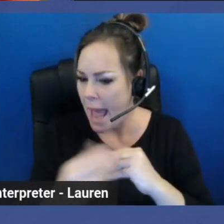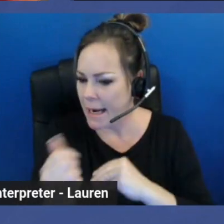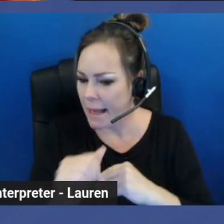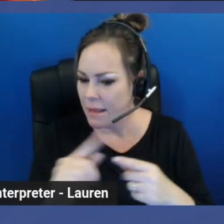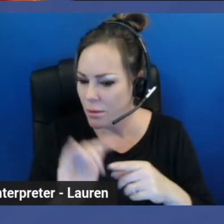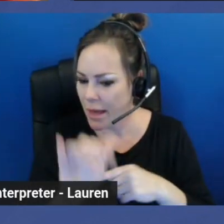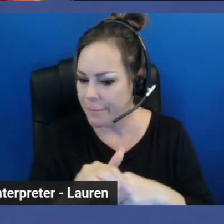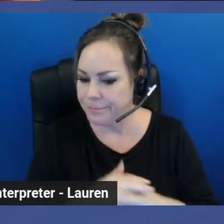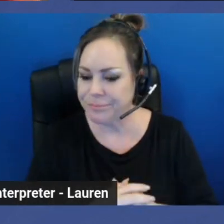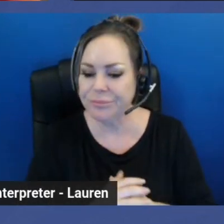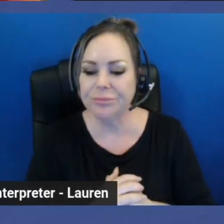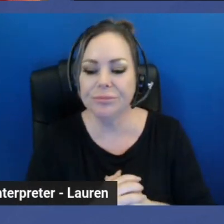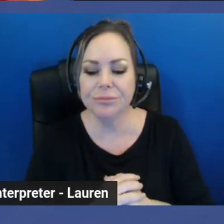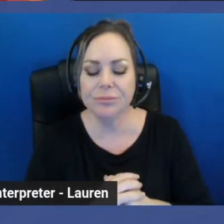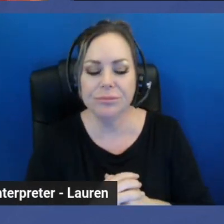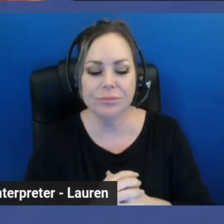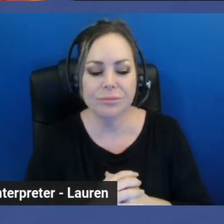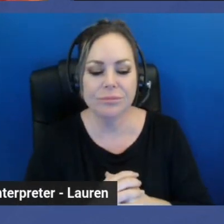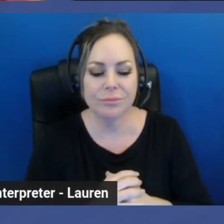add?